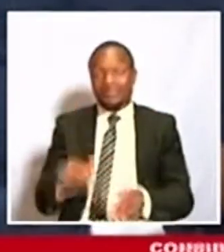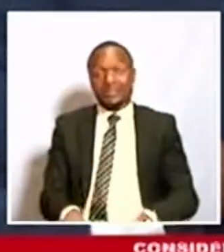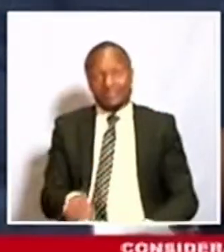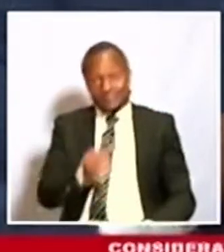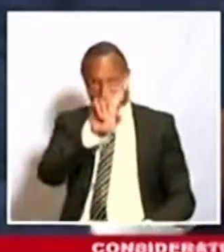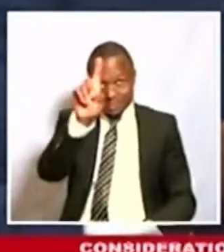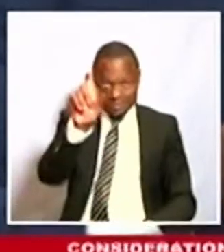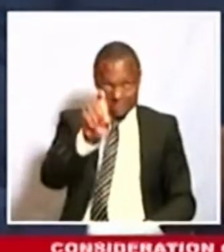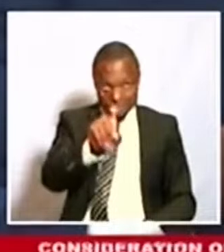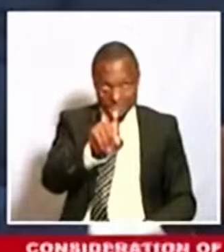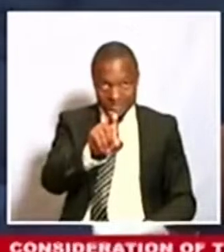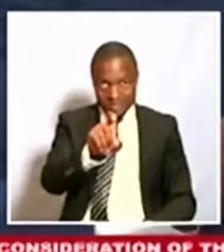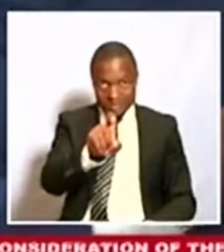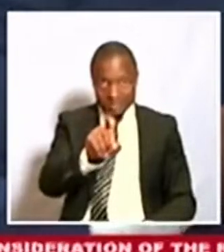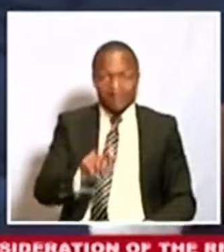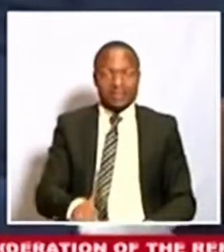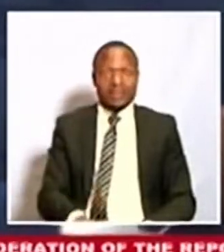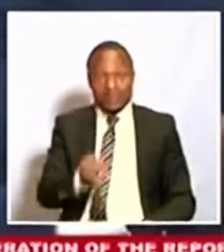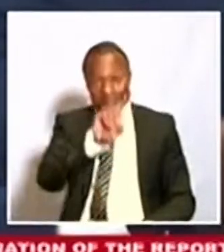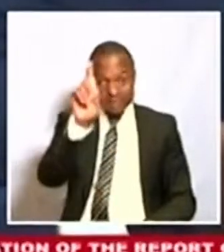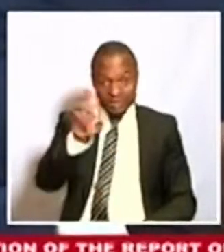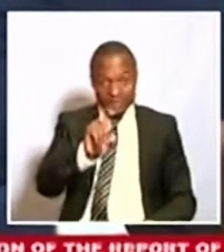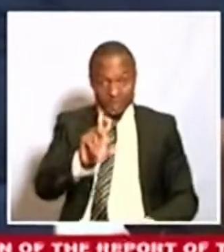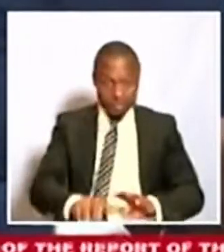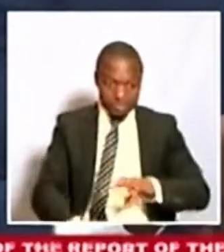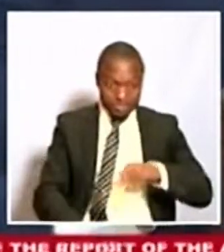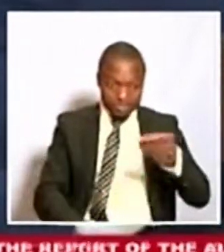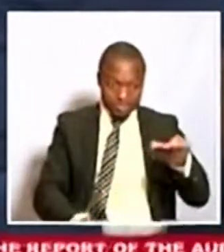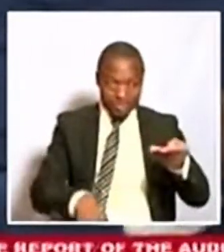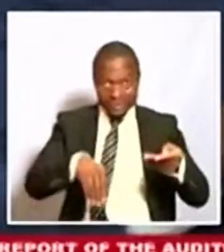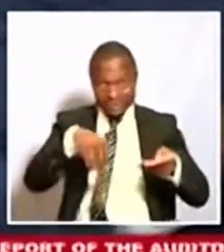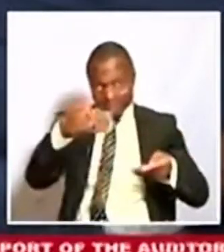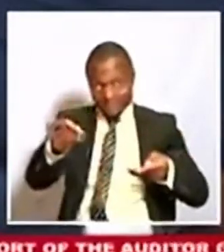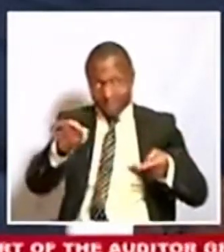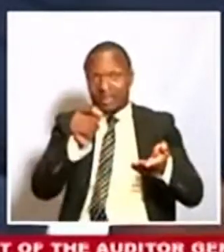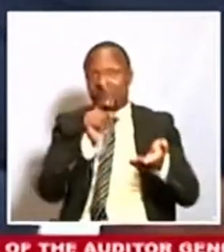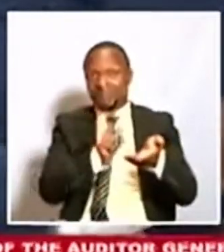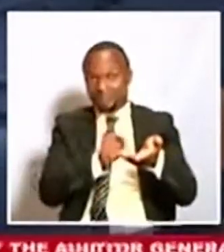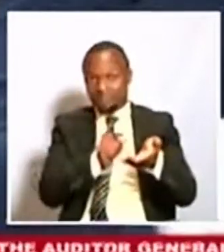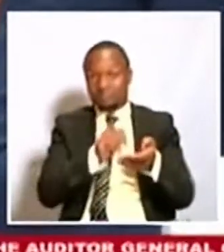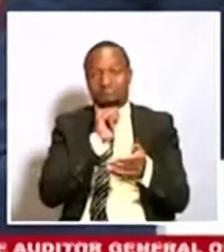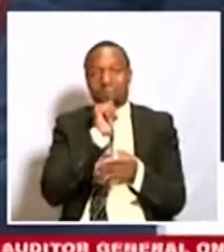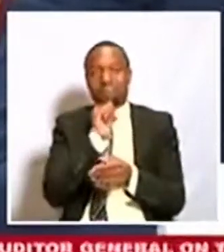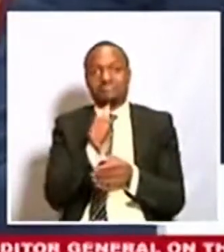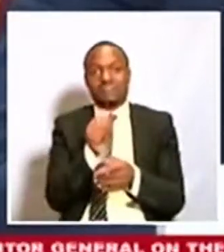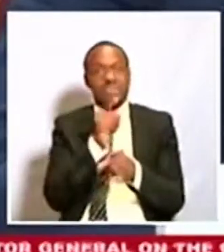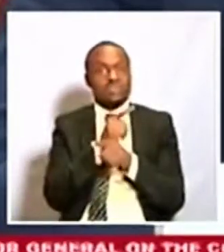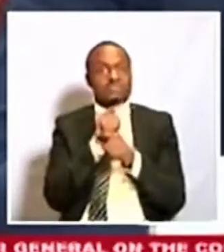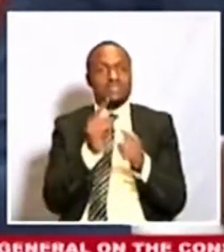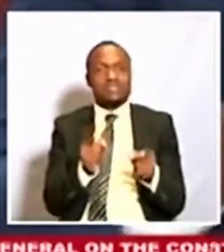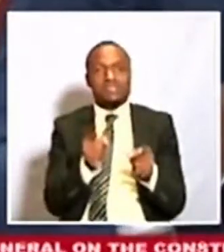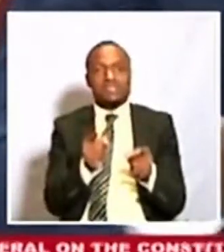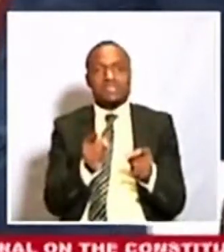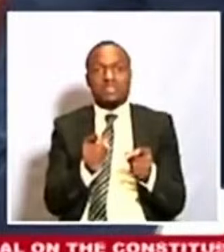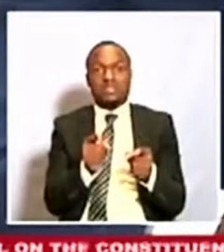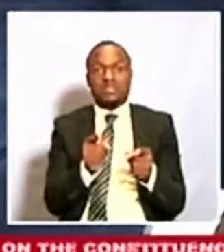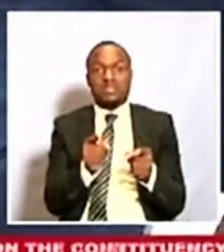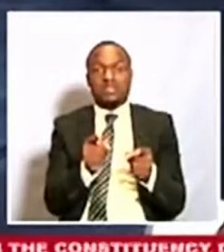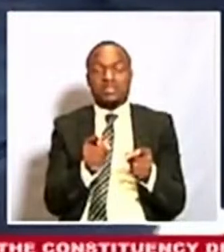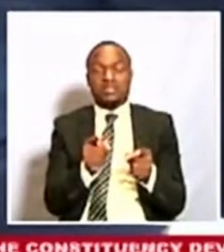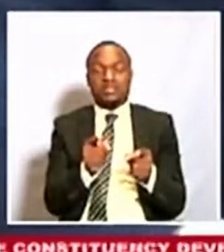on the questionable disbursement. Chair, this one, it wasn't, it was just a matter of misplacing